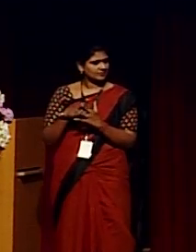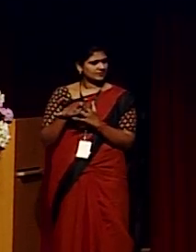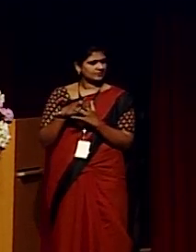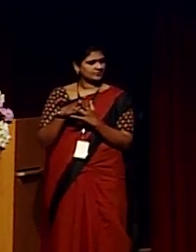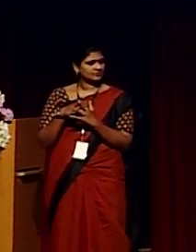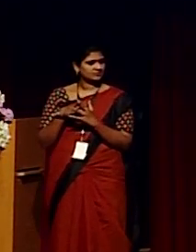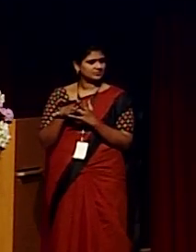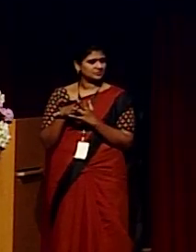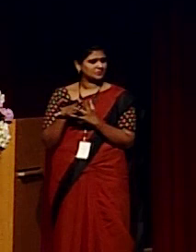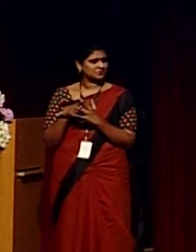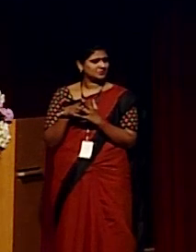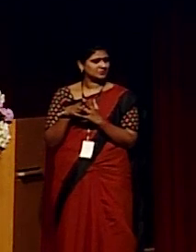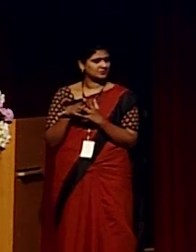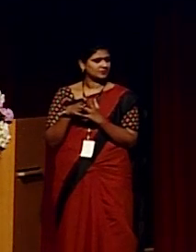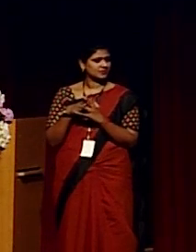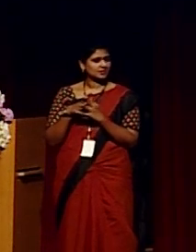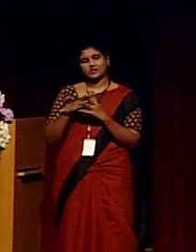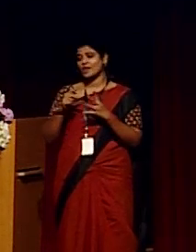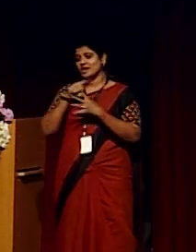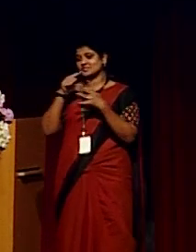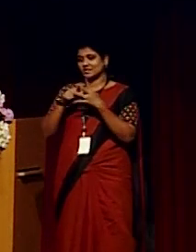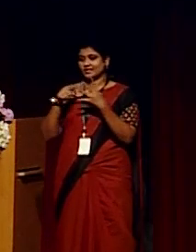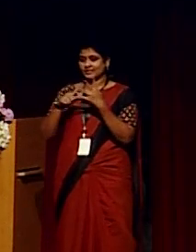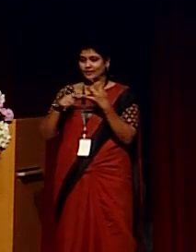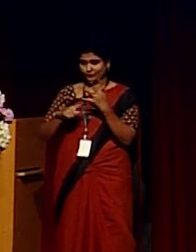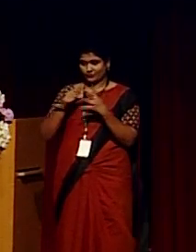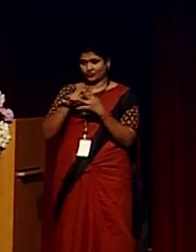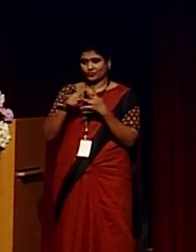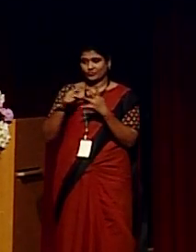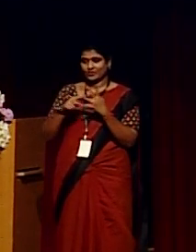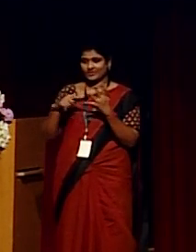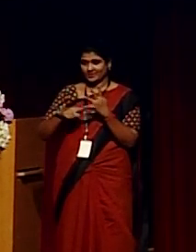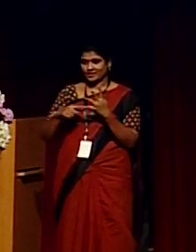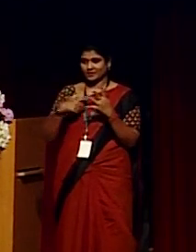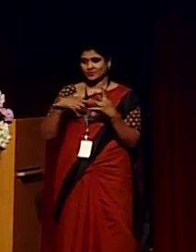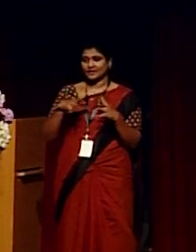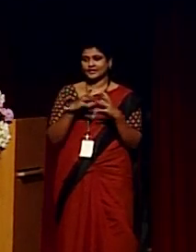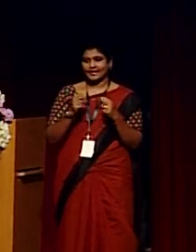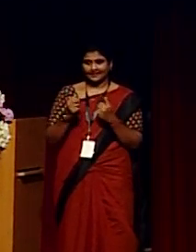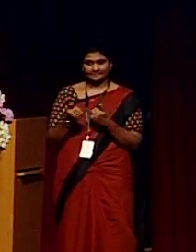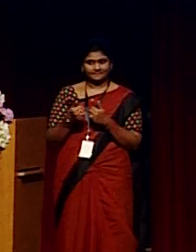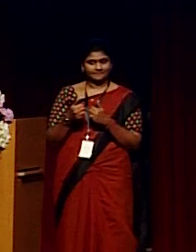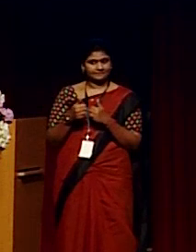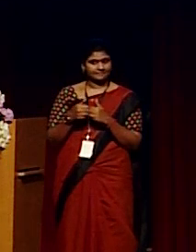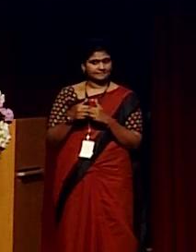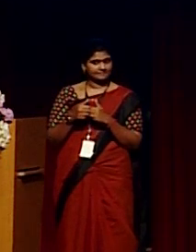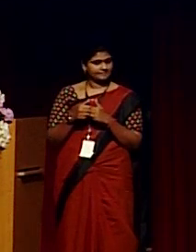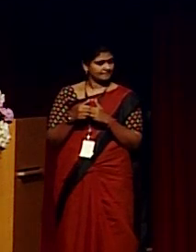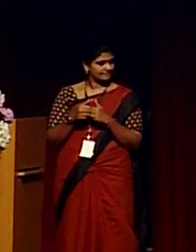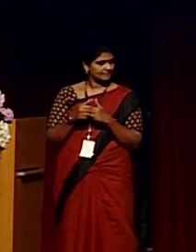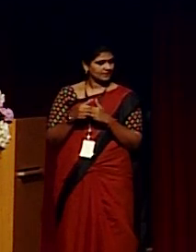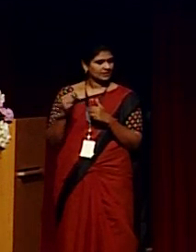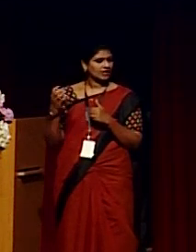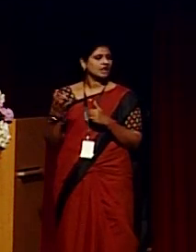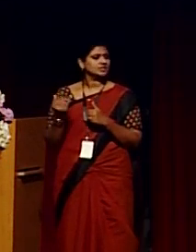view on the formula that you have in the page, which allows it then to be read out and be read out in a